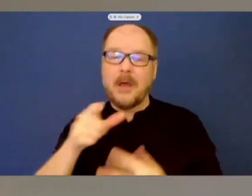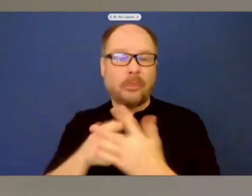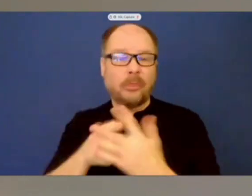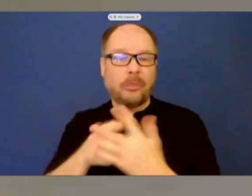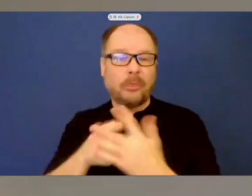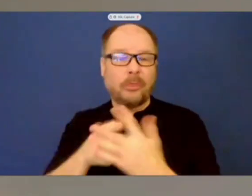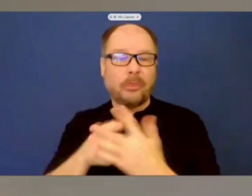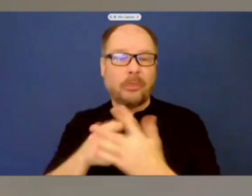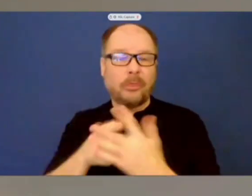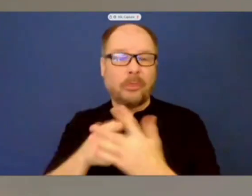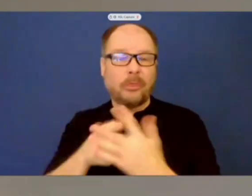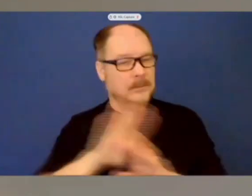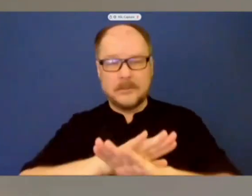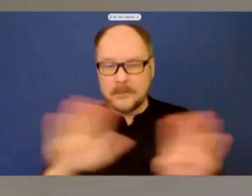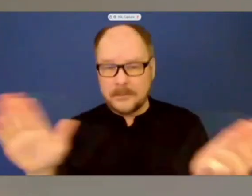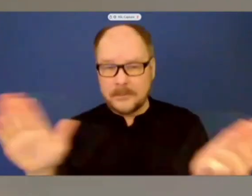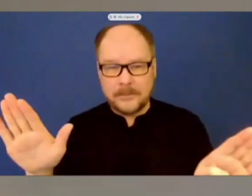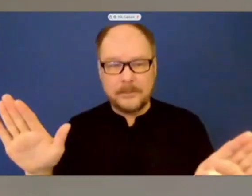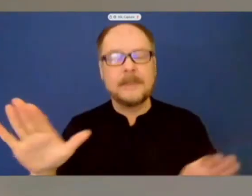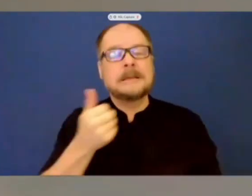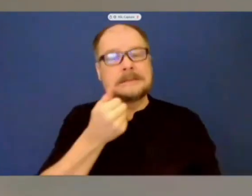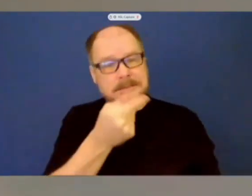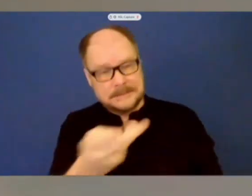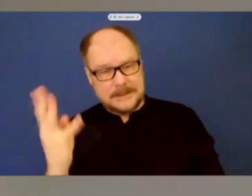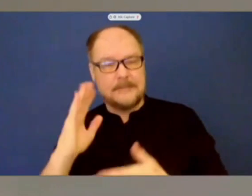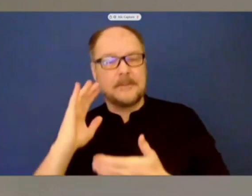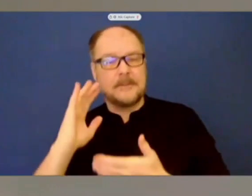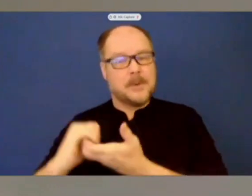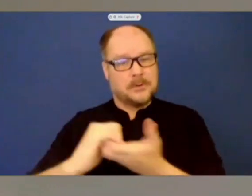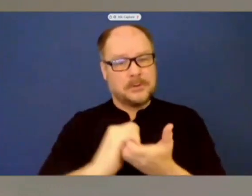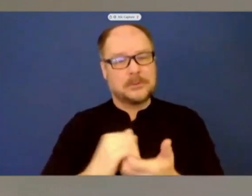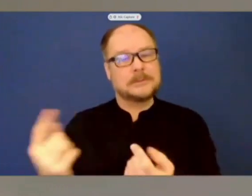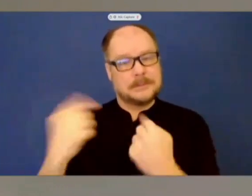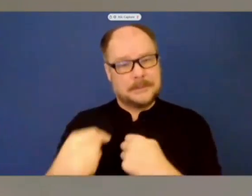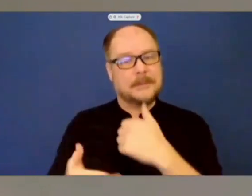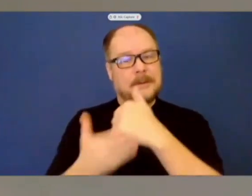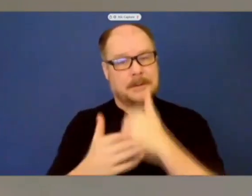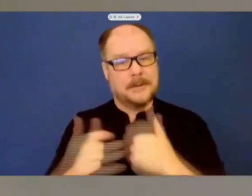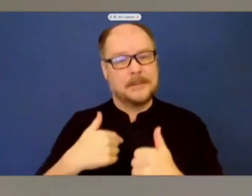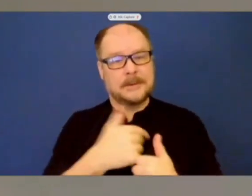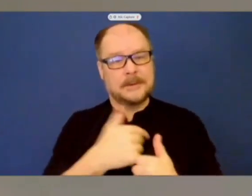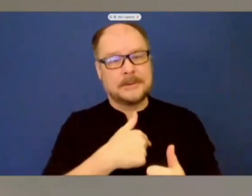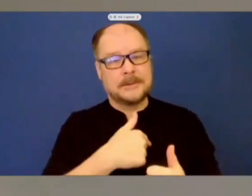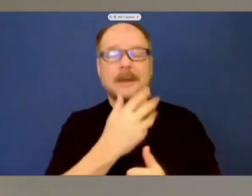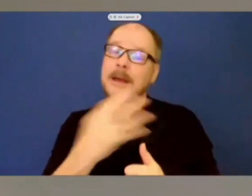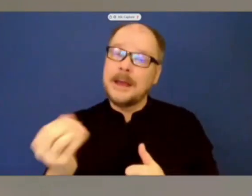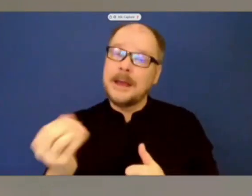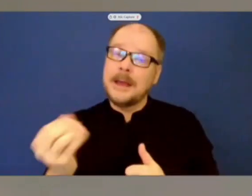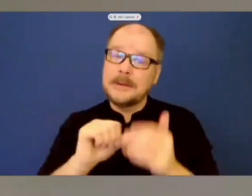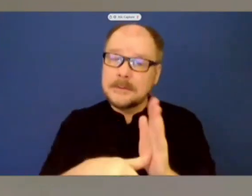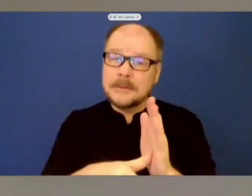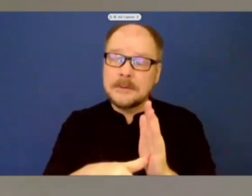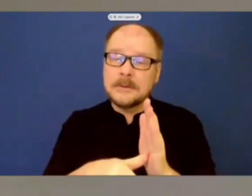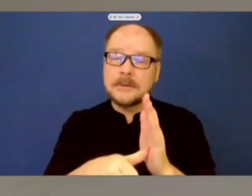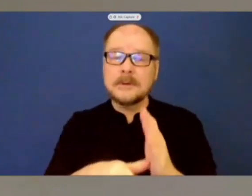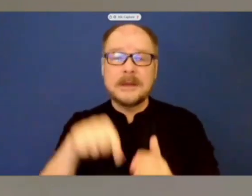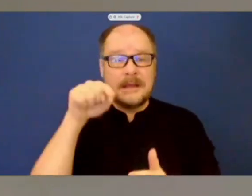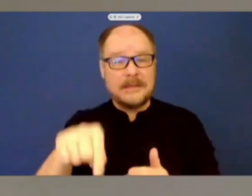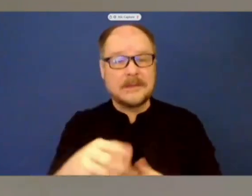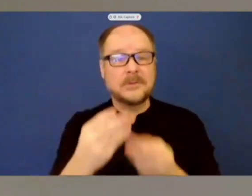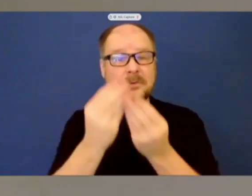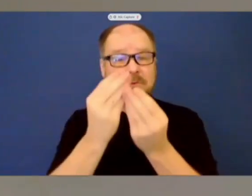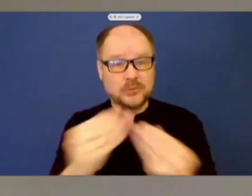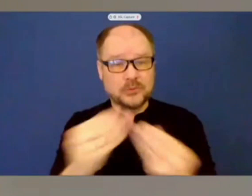come together to help us make that happen. But the other thing I want to reemphasize is that this is not a resolution to the